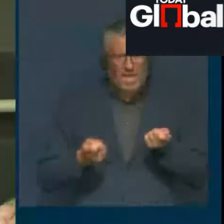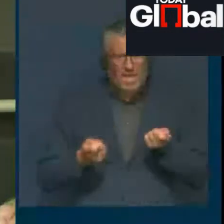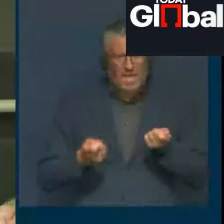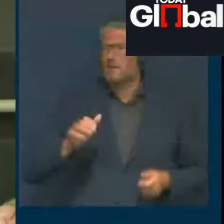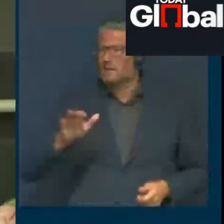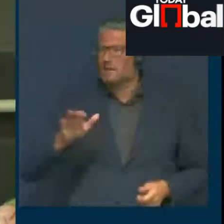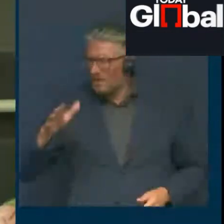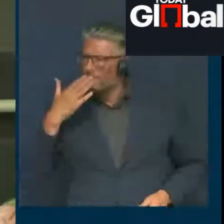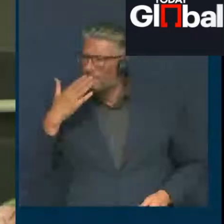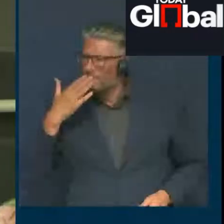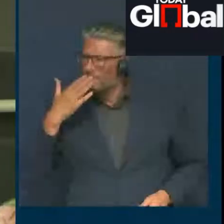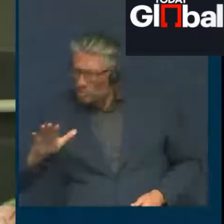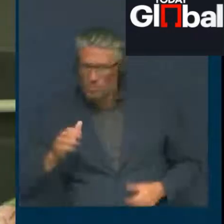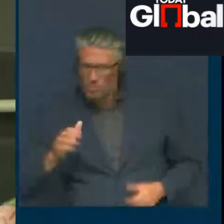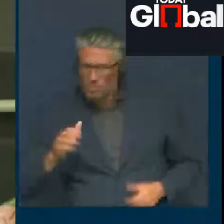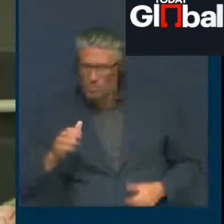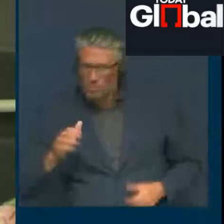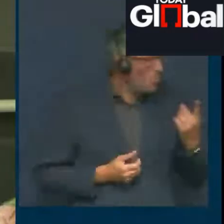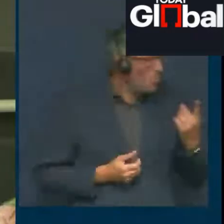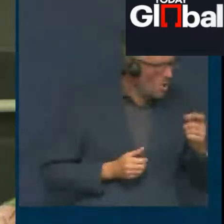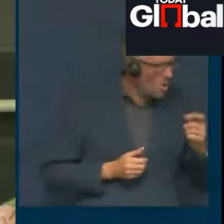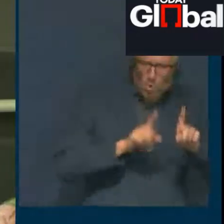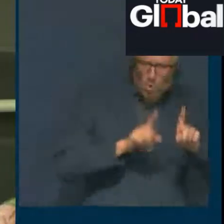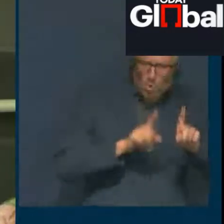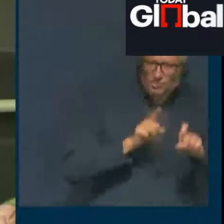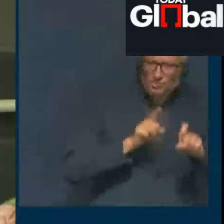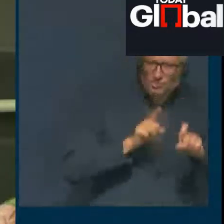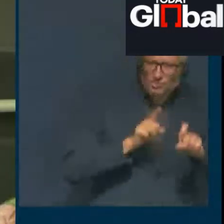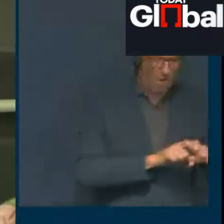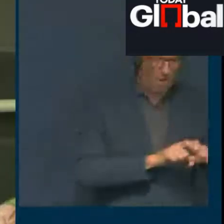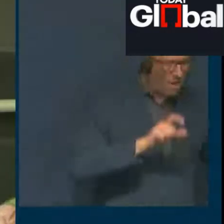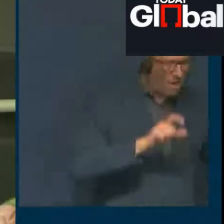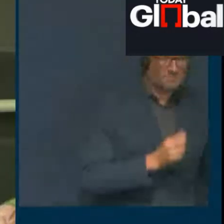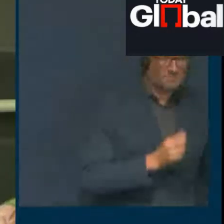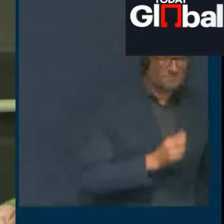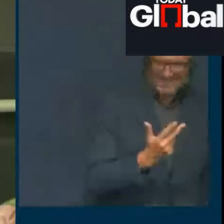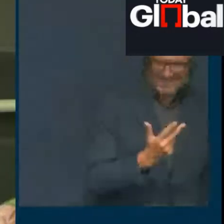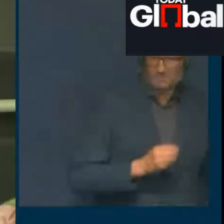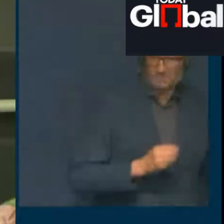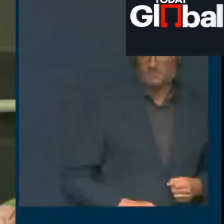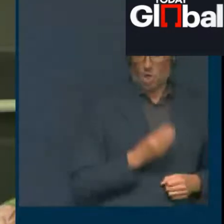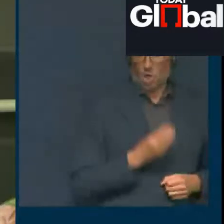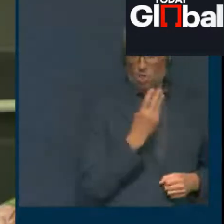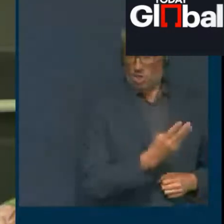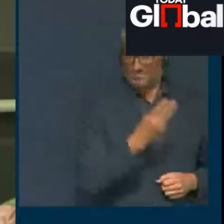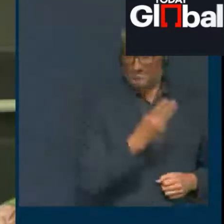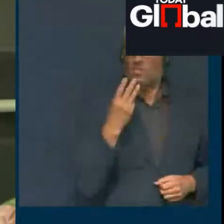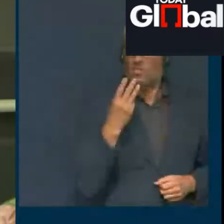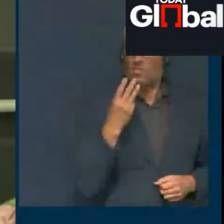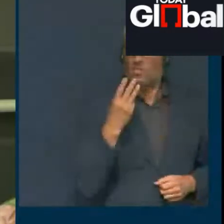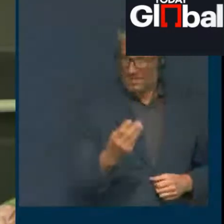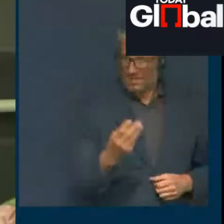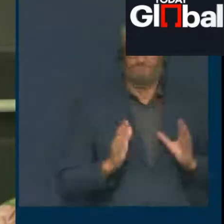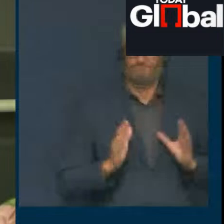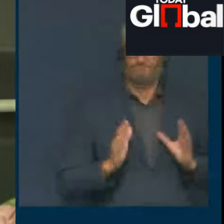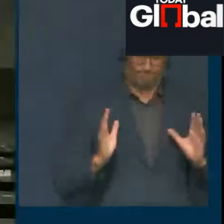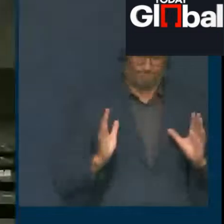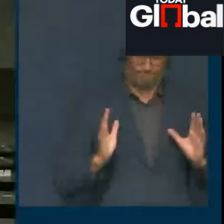with your question on Article 8 and 33. Please within the 2 minutes. I'm